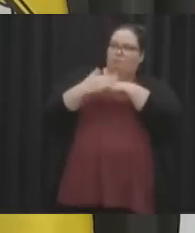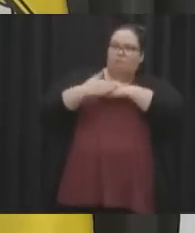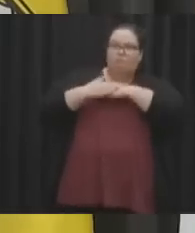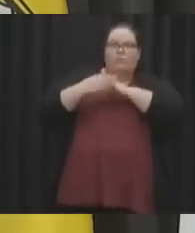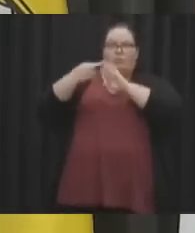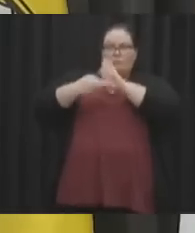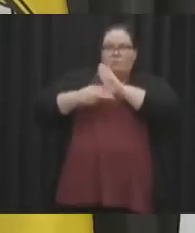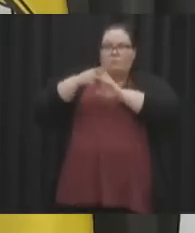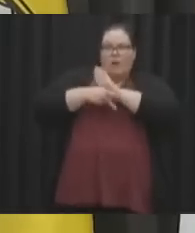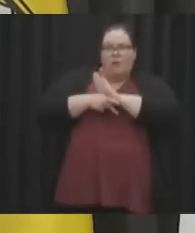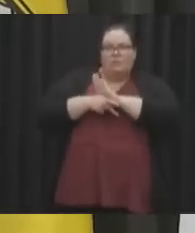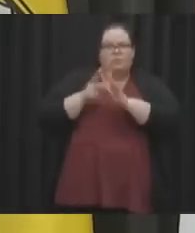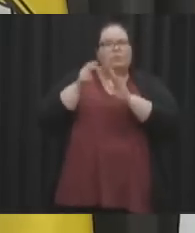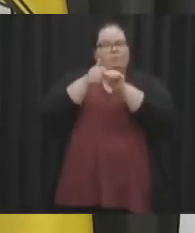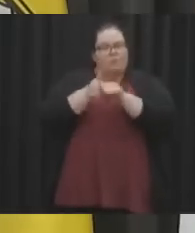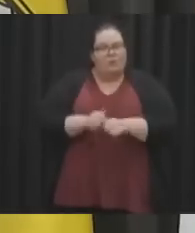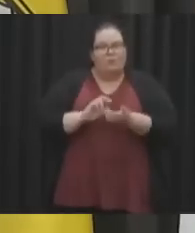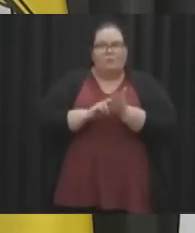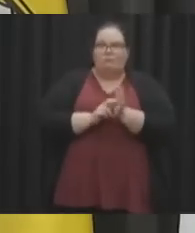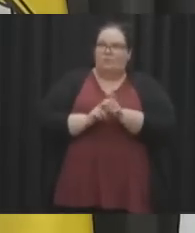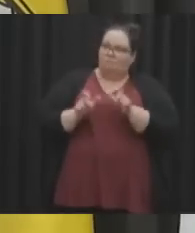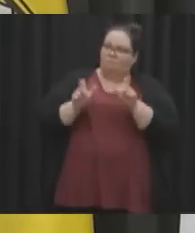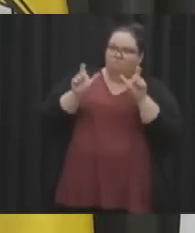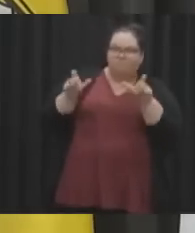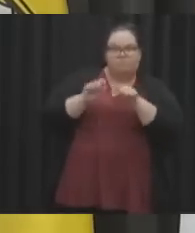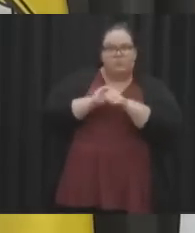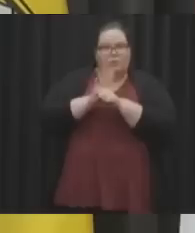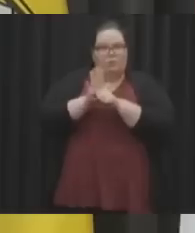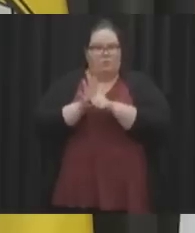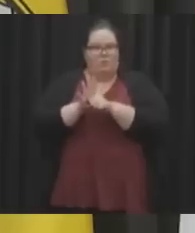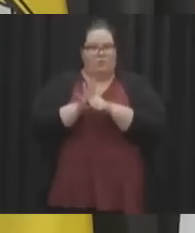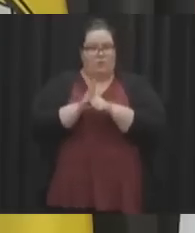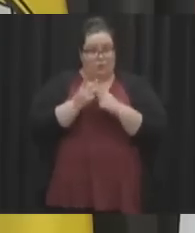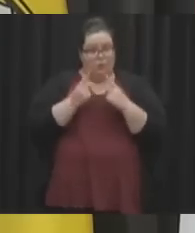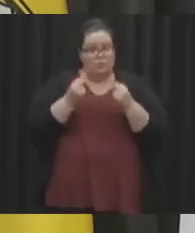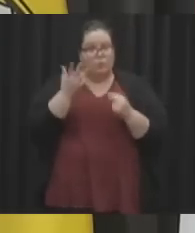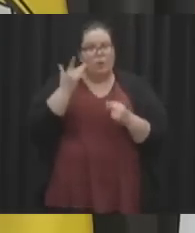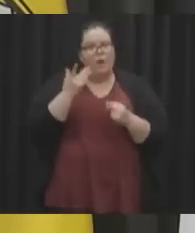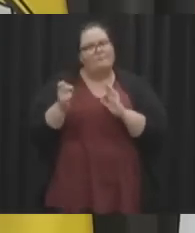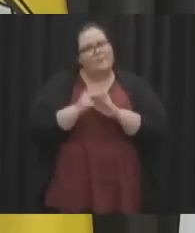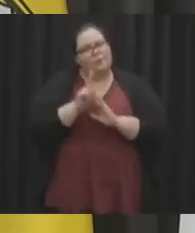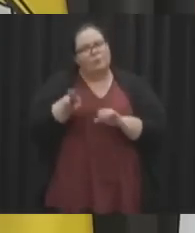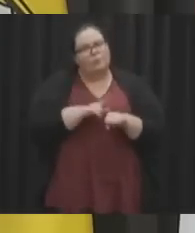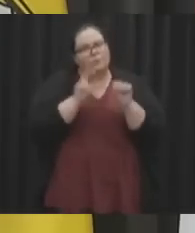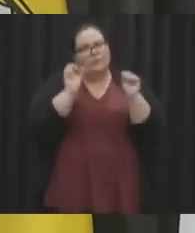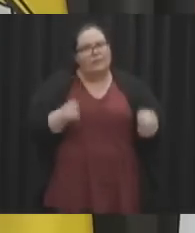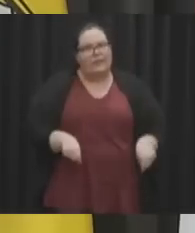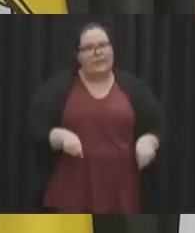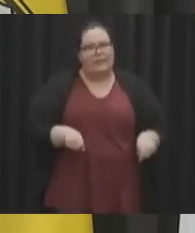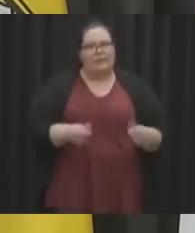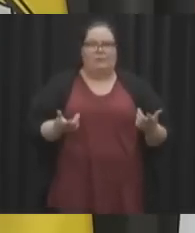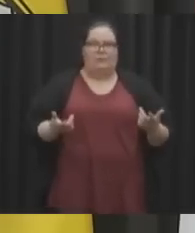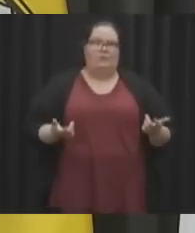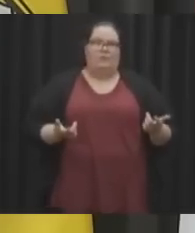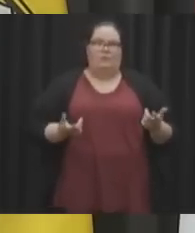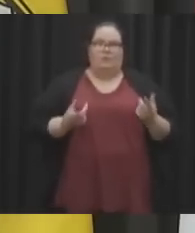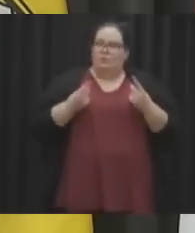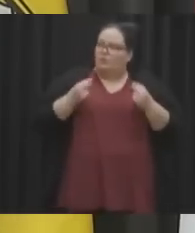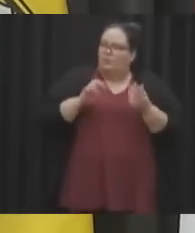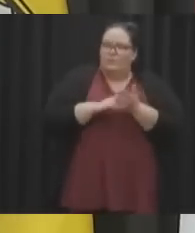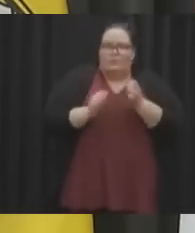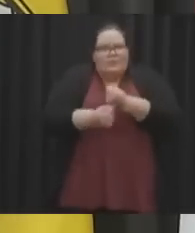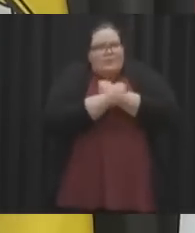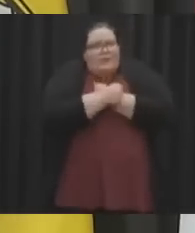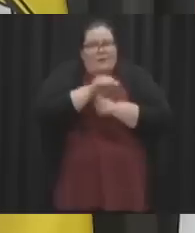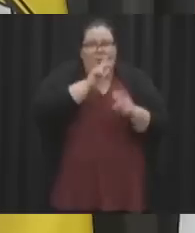in following the measures that Dr. Russell and her team are encouraging us all to use. This is our choice, and we all have a role to